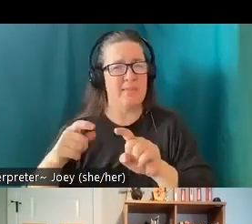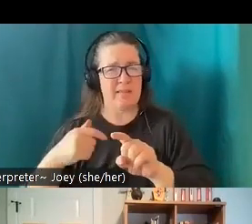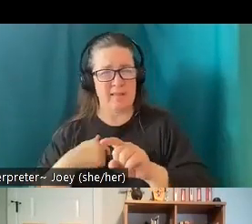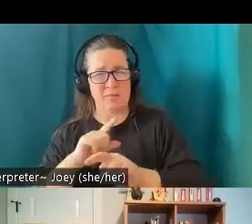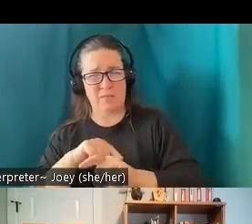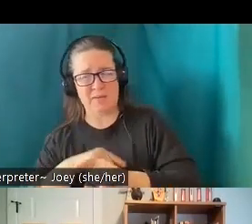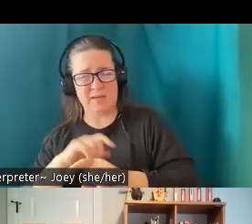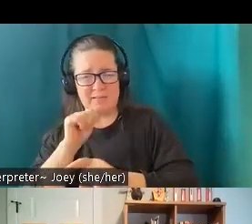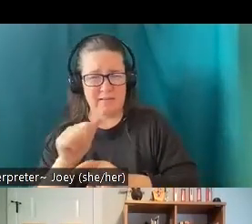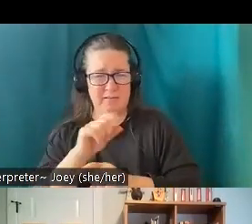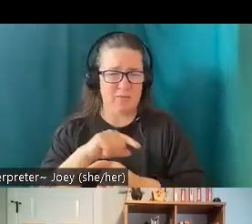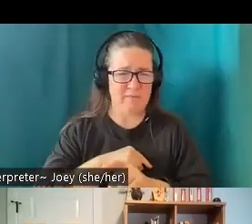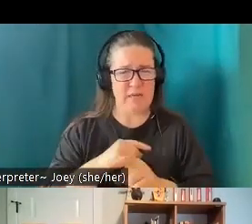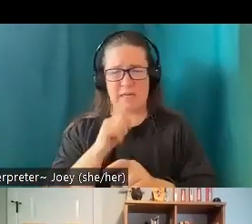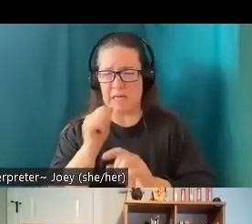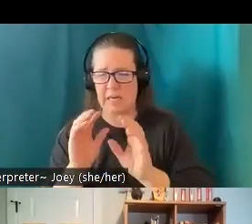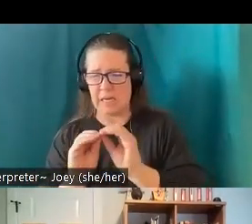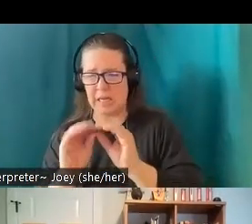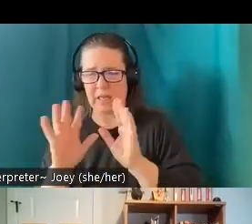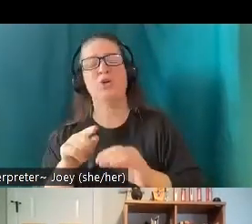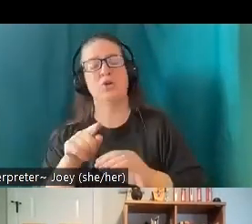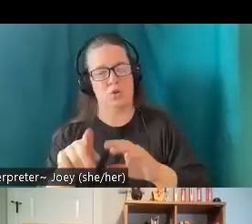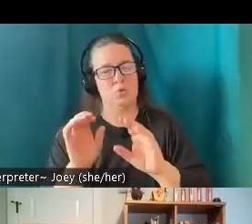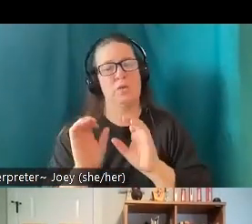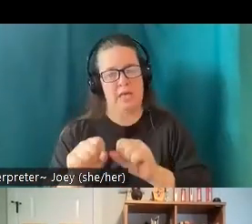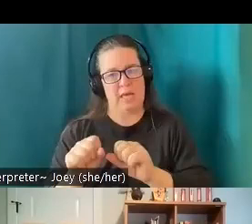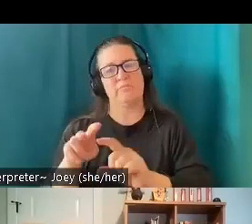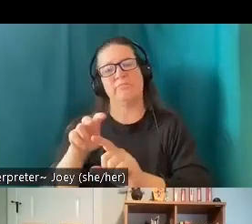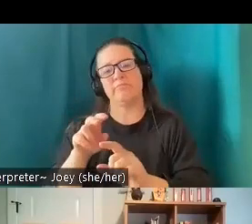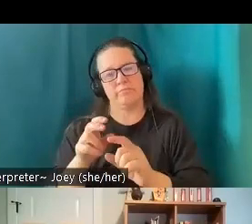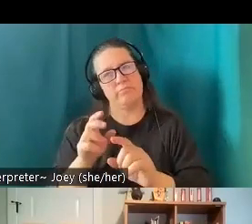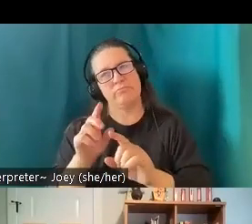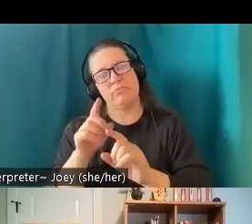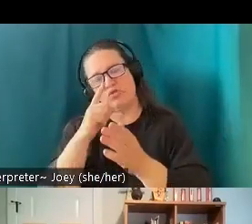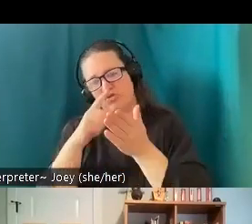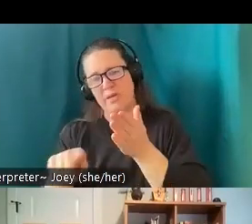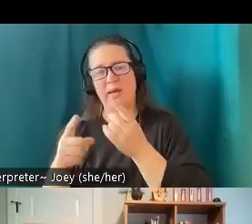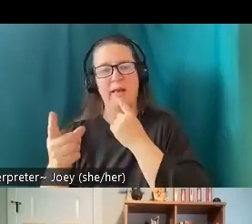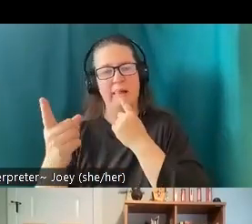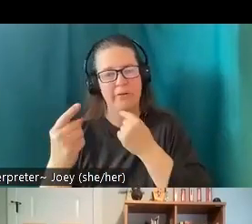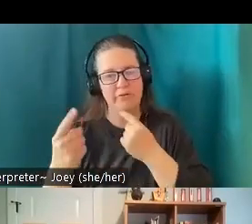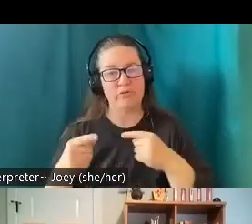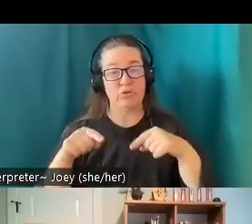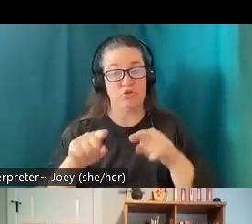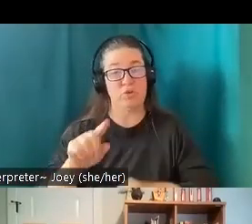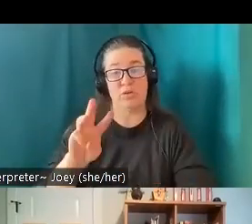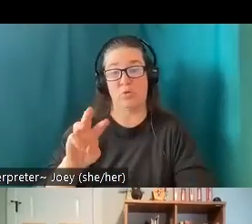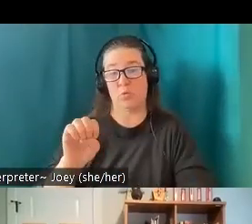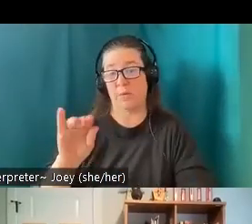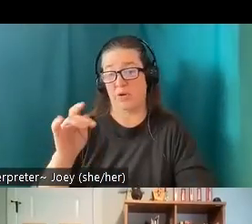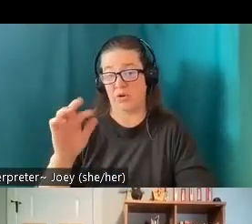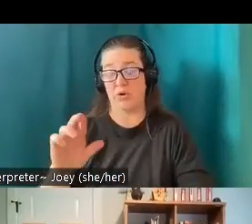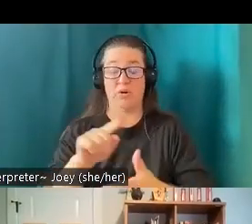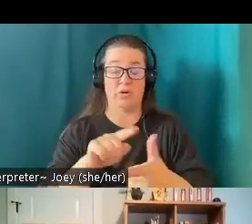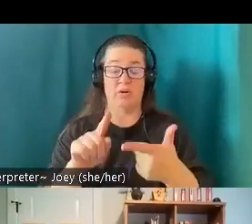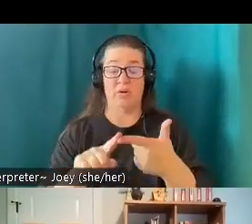information. Ask us here during the webinar. We'll try to get through a number of your questions in the Q&A section. You can look at the FAQ document available